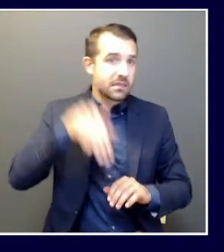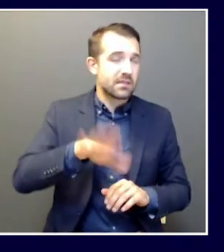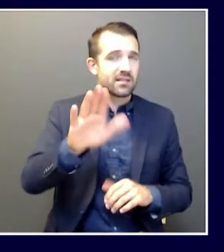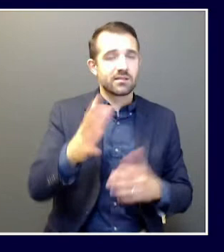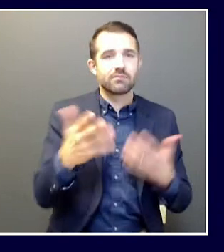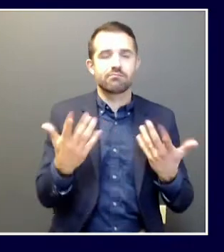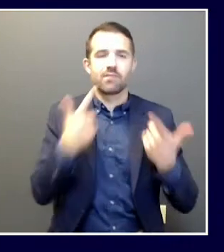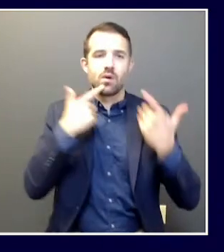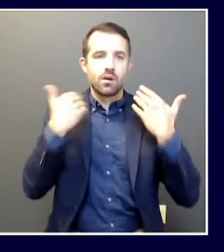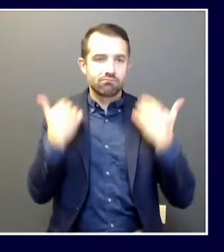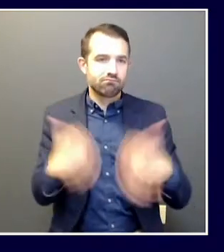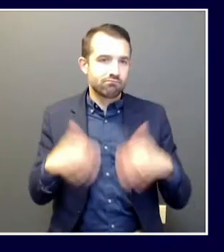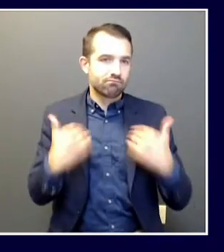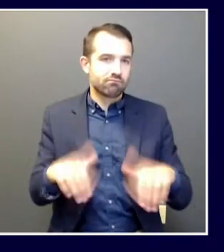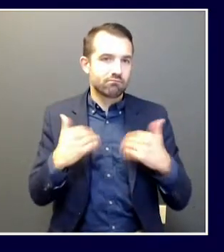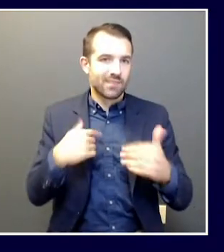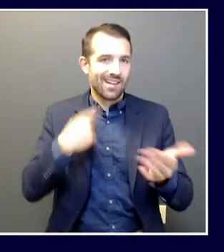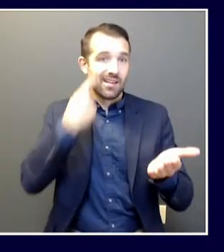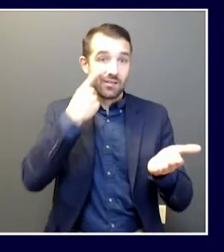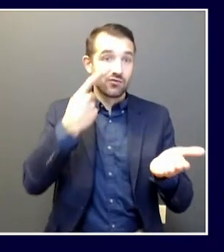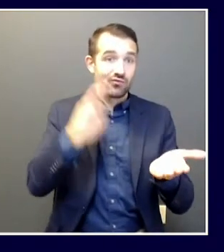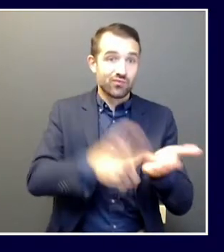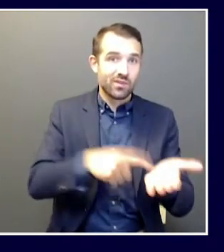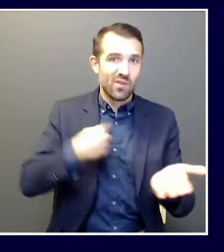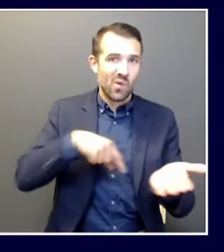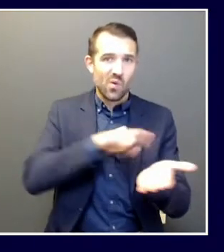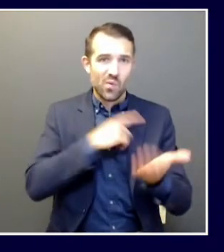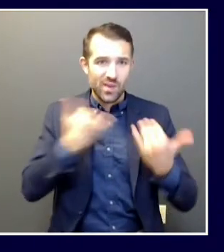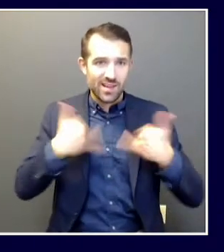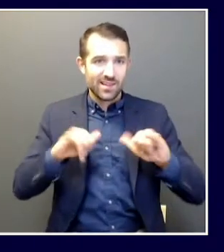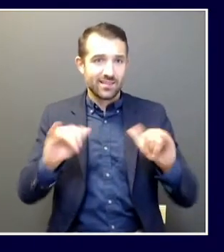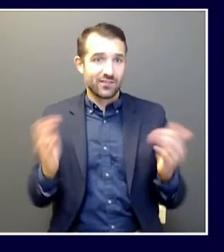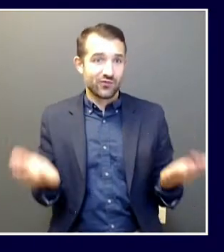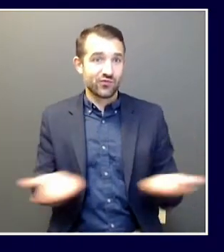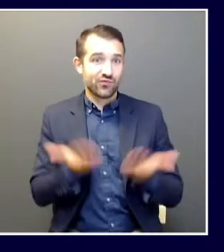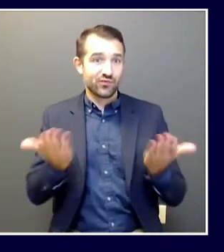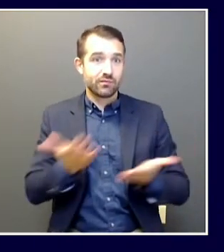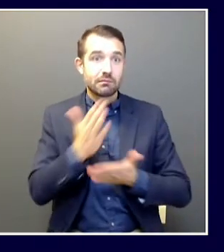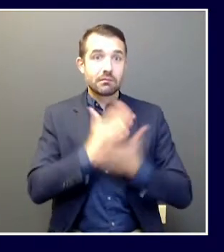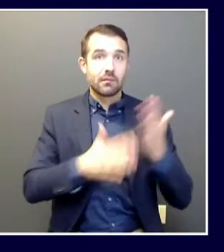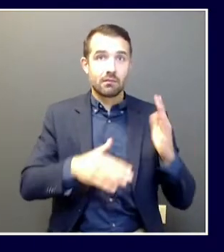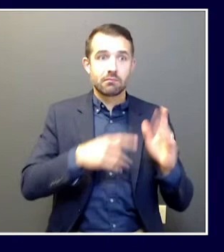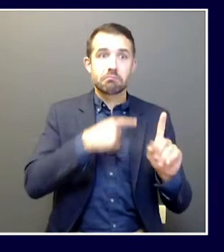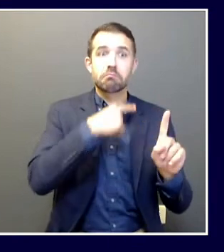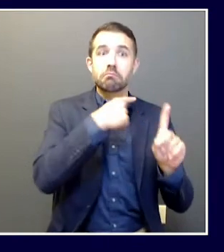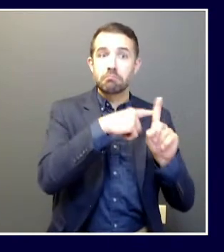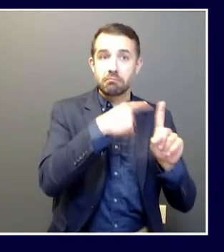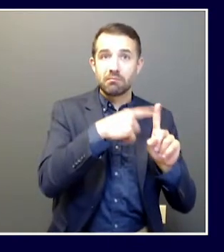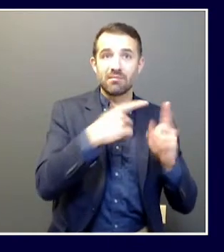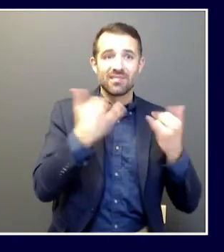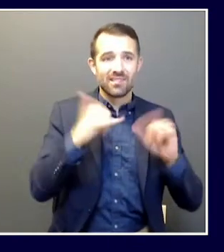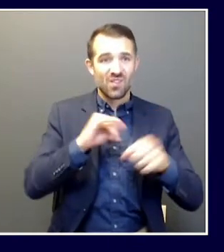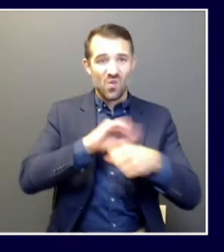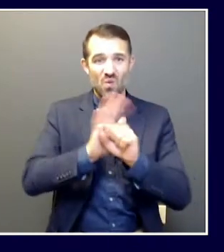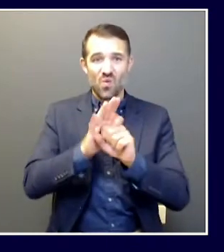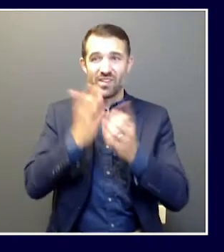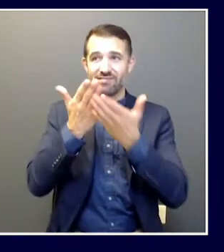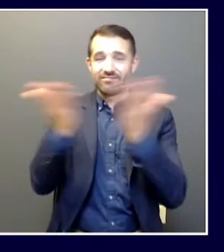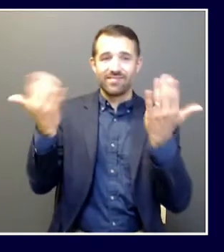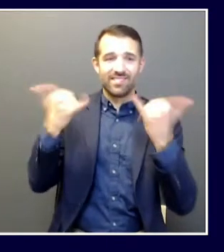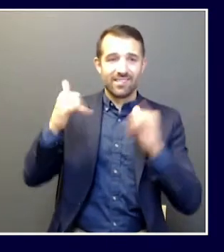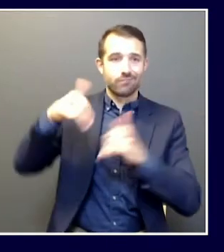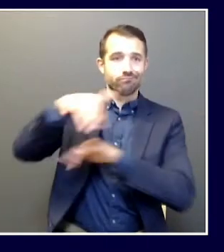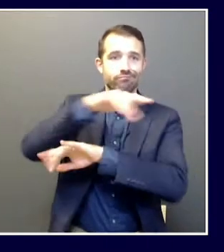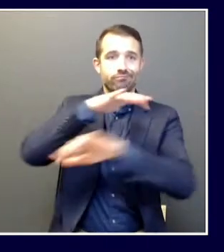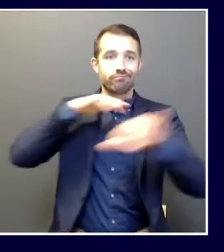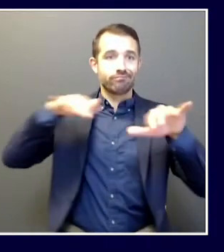community, we are still in this. Even though there may be some hopeful signs on the horizon, we're still in a situation where 160